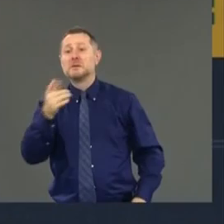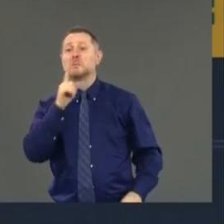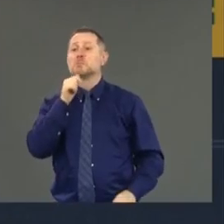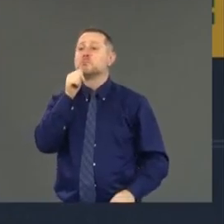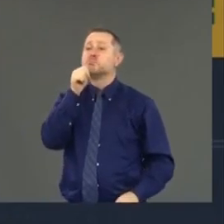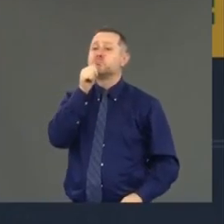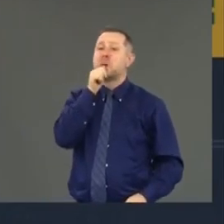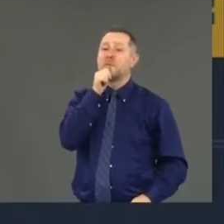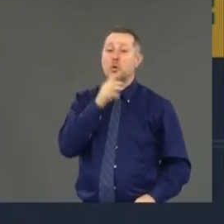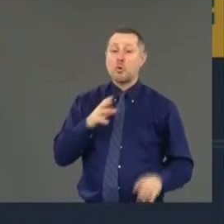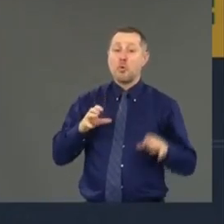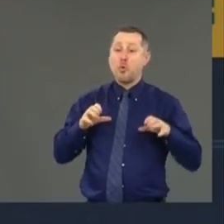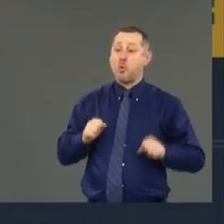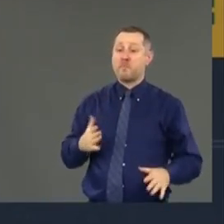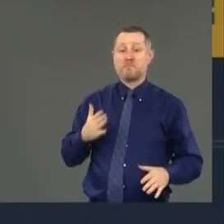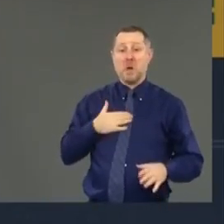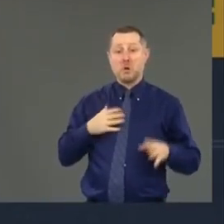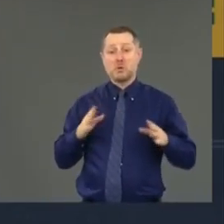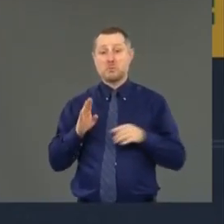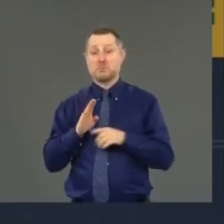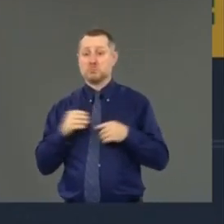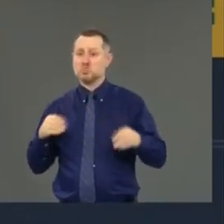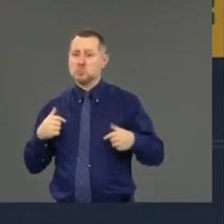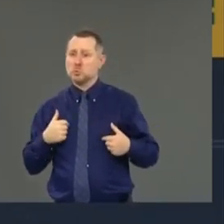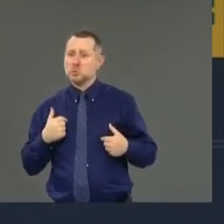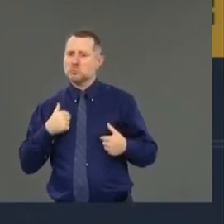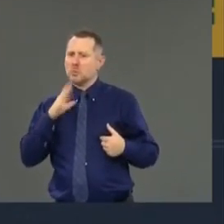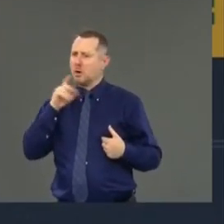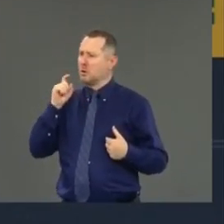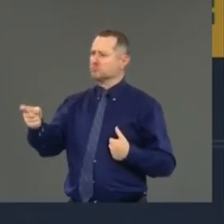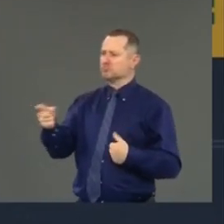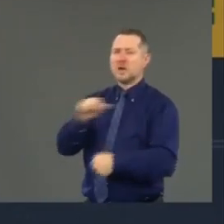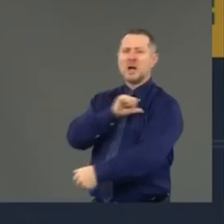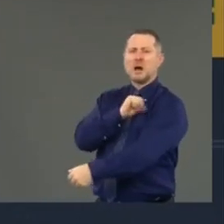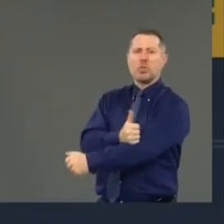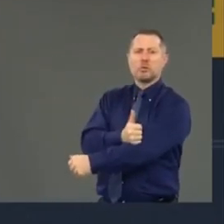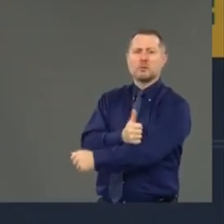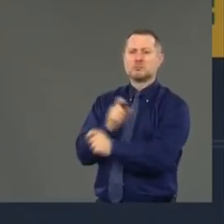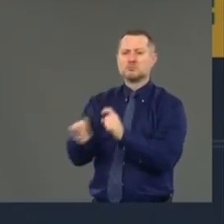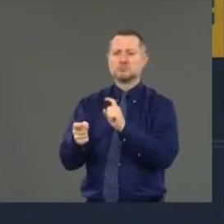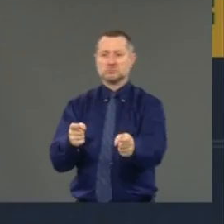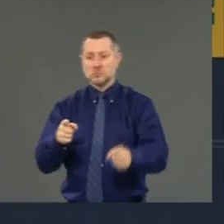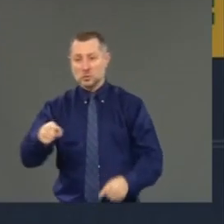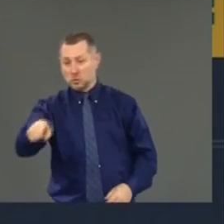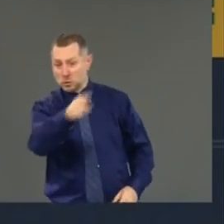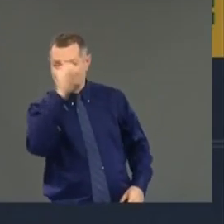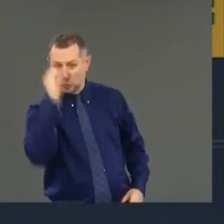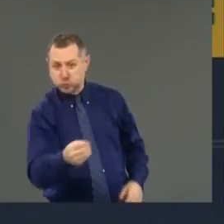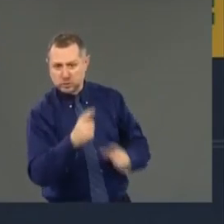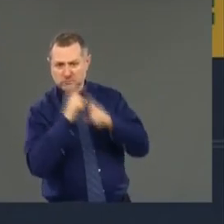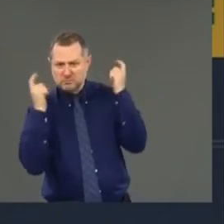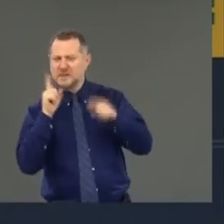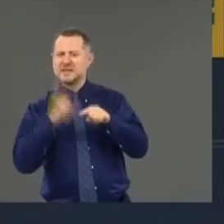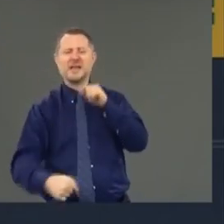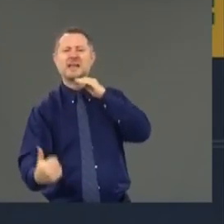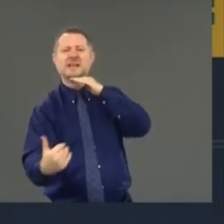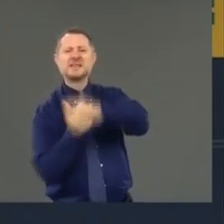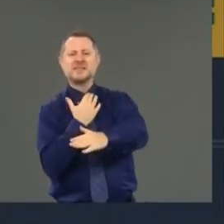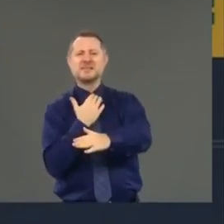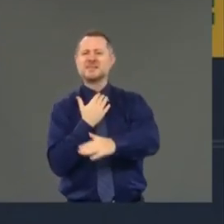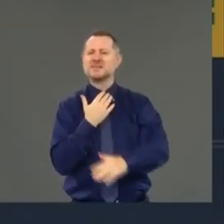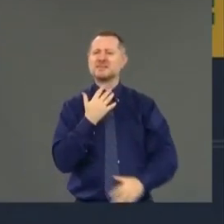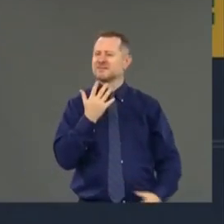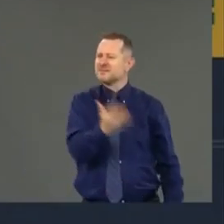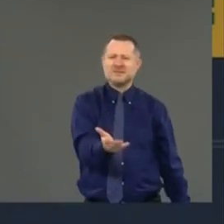He, by executive order, has the right to say, if you're not wearing a mask, you can't come in. You don't